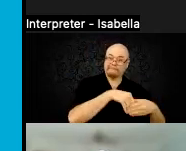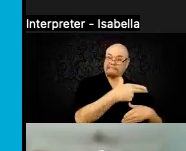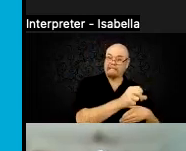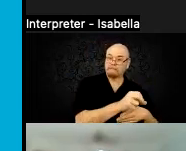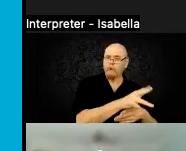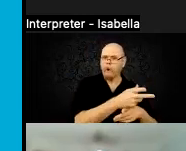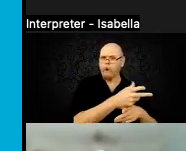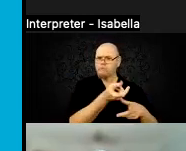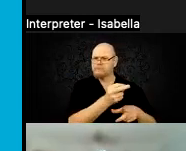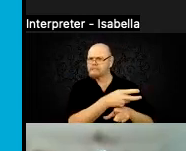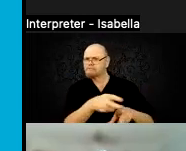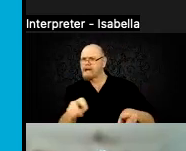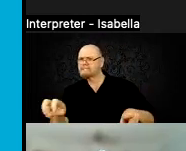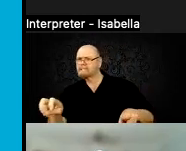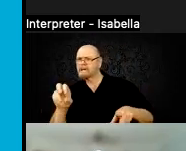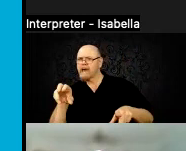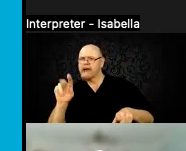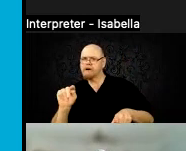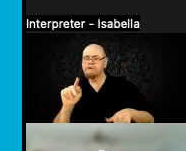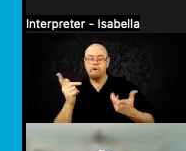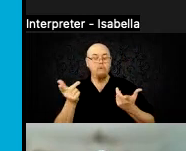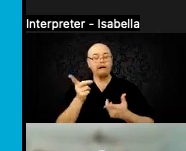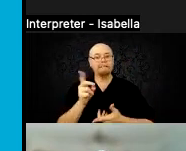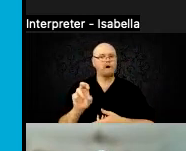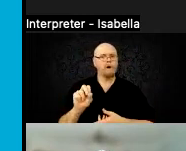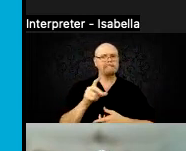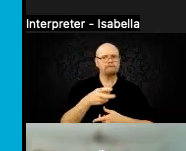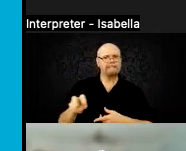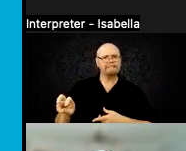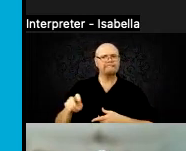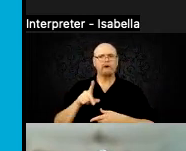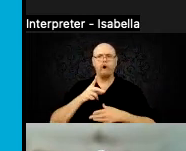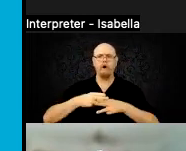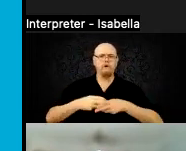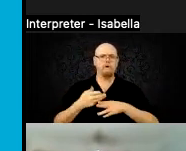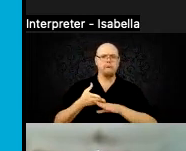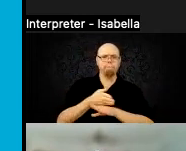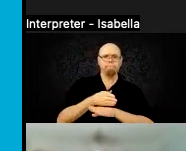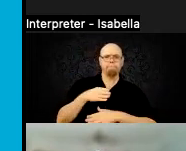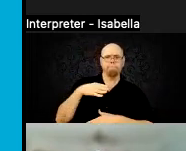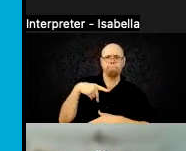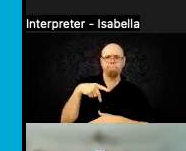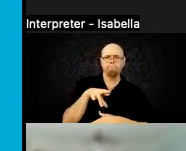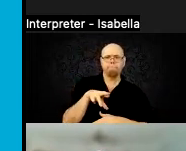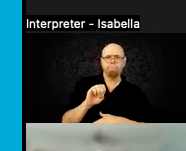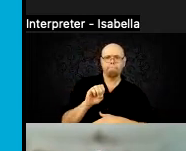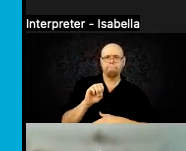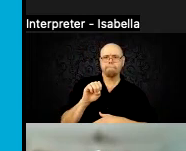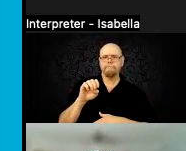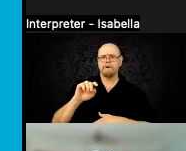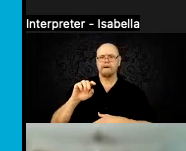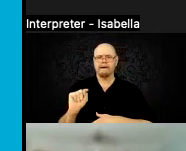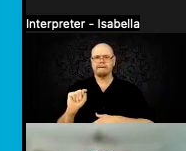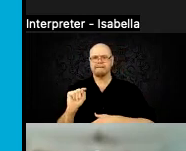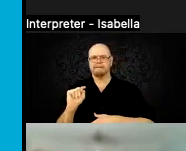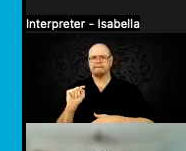hear when we talk about these DRS transition services is they're often called pre-ETs, which stands for pre-employment transition